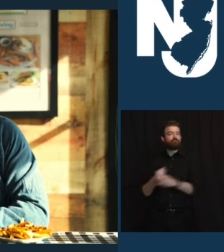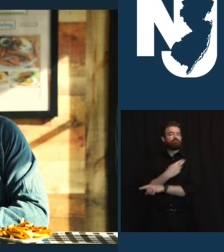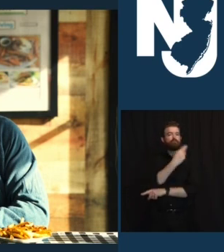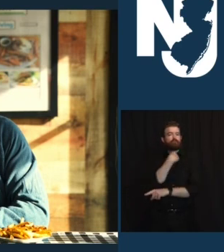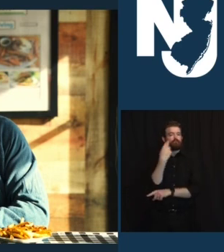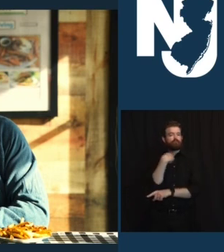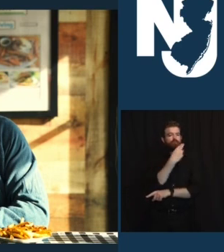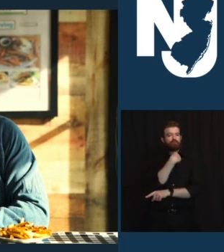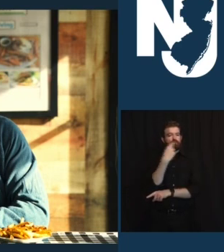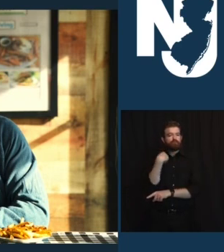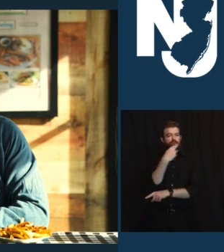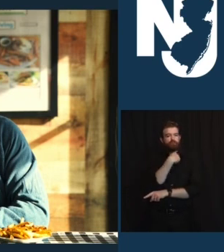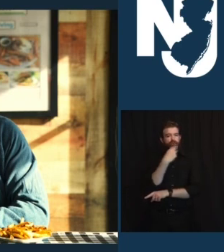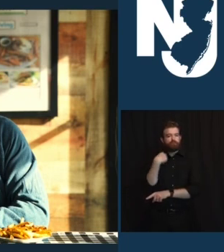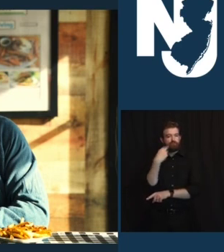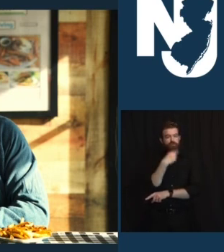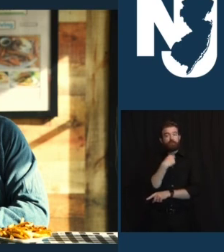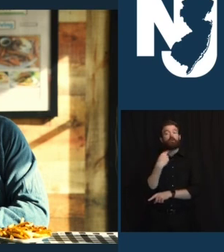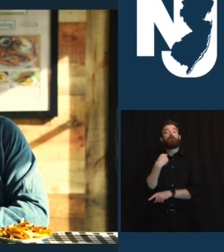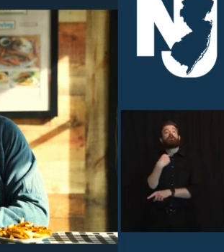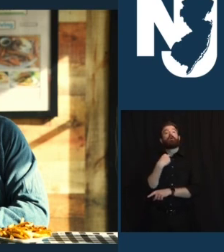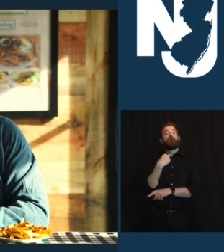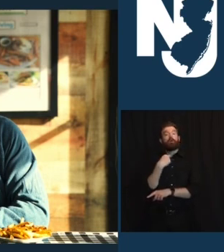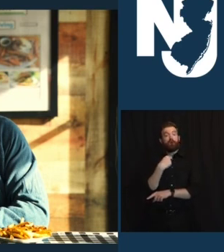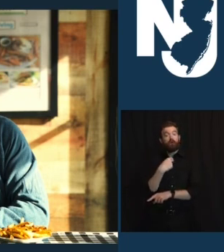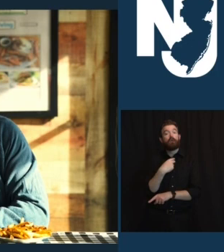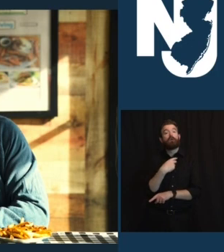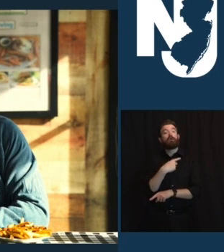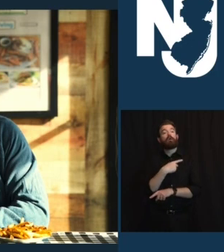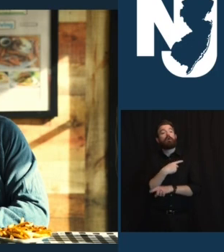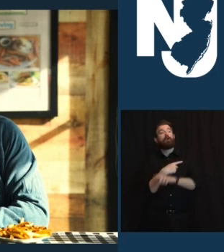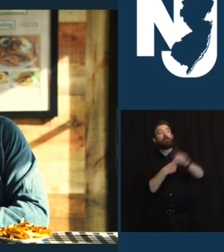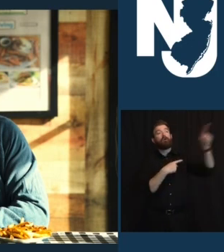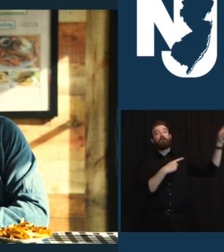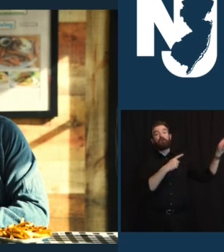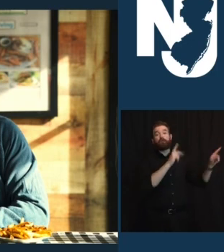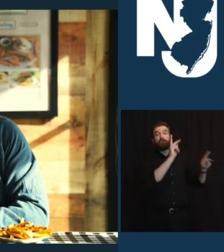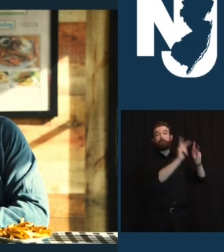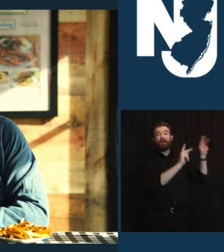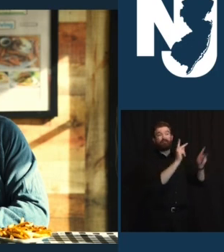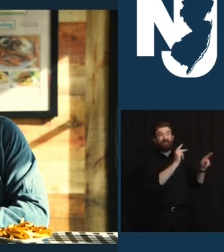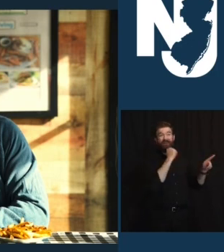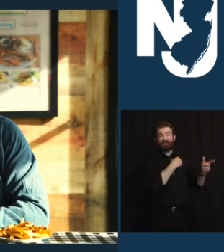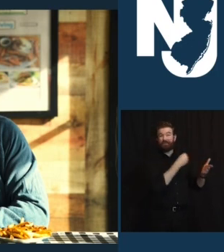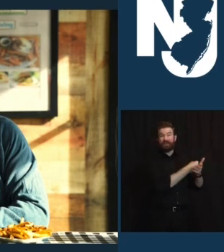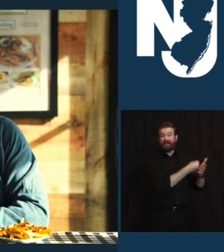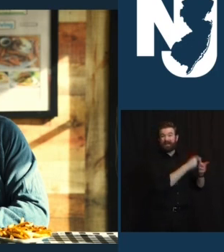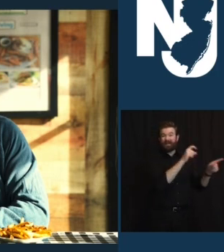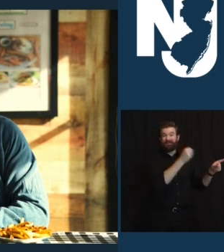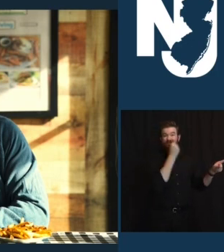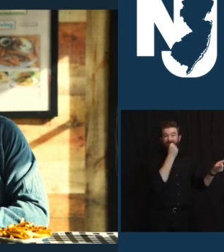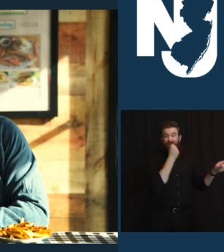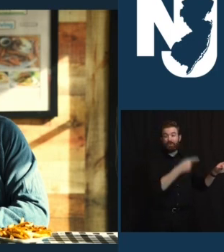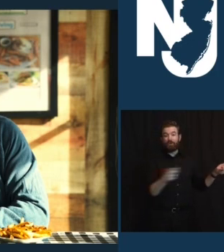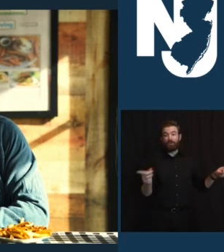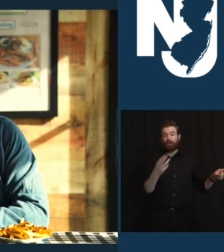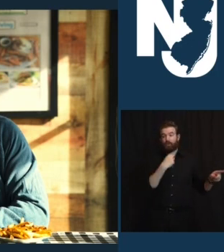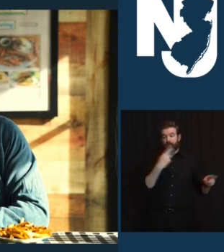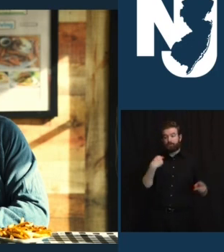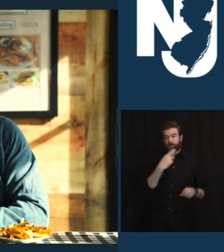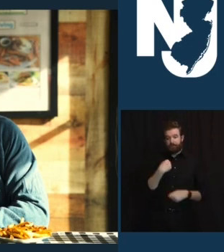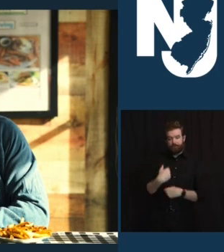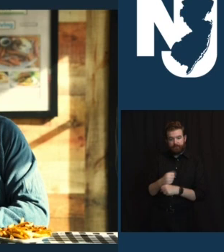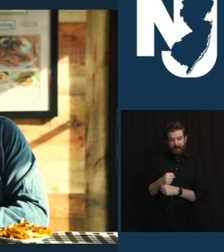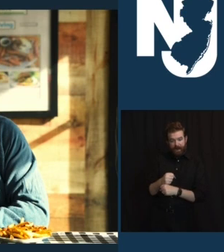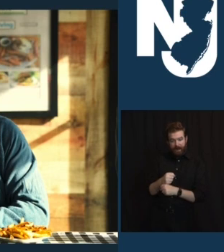food insecurity. And this program, which is a home run, putting money into communities, into downtowns, and then having